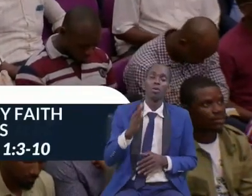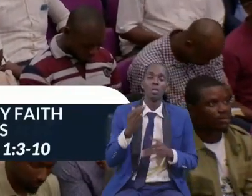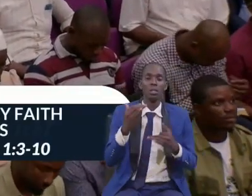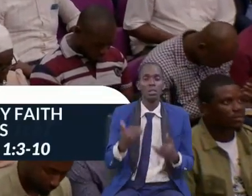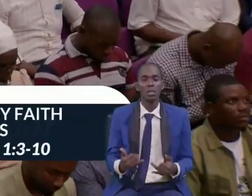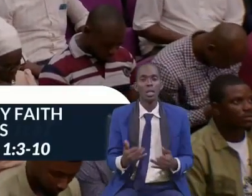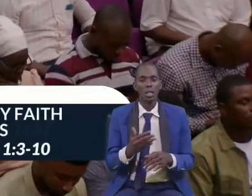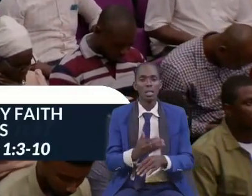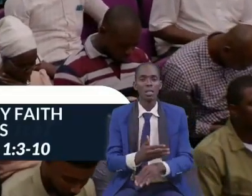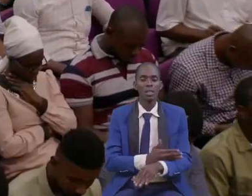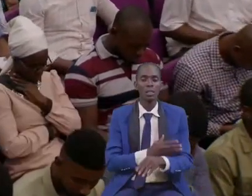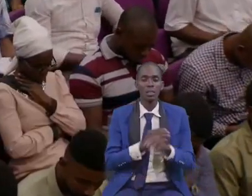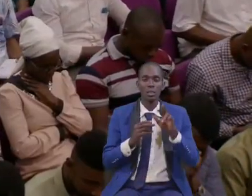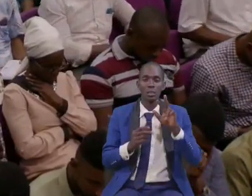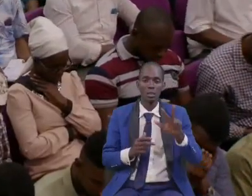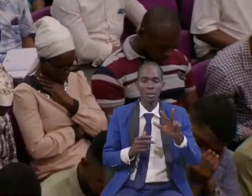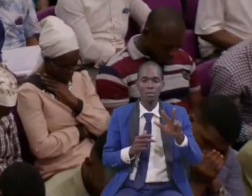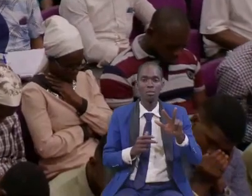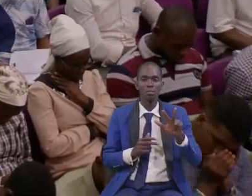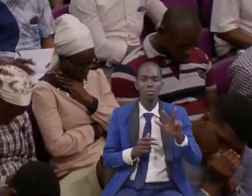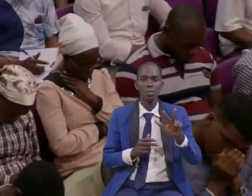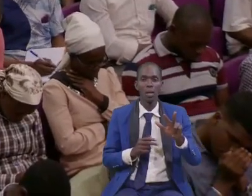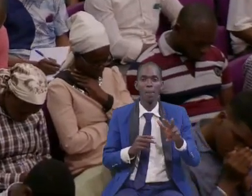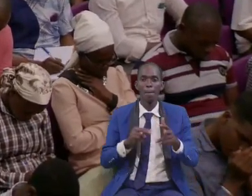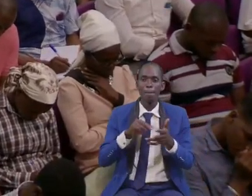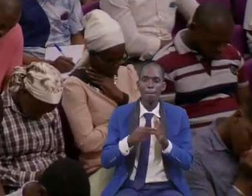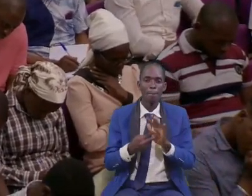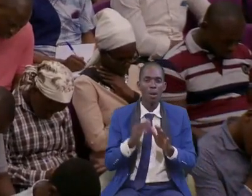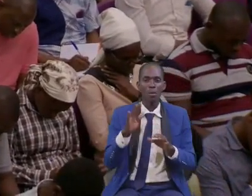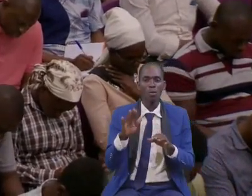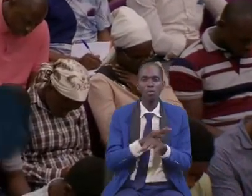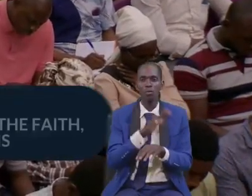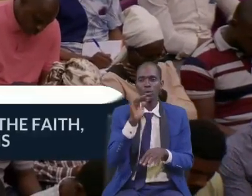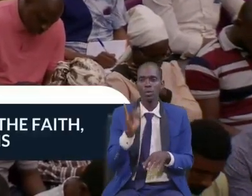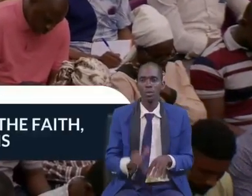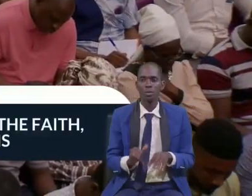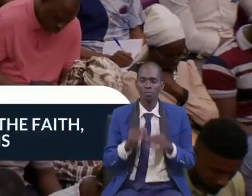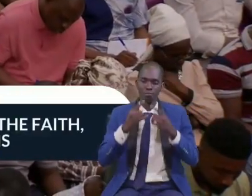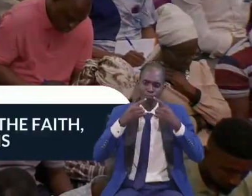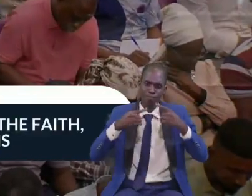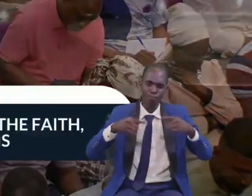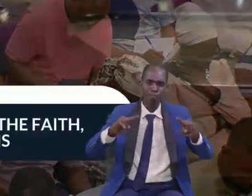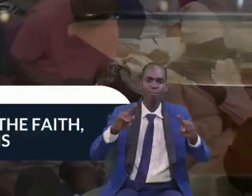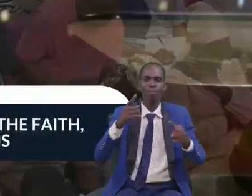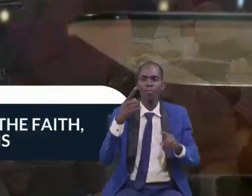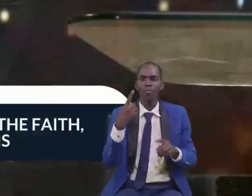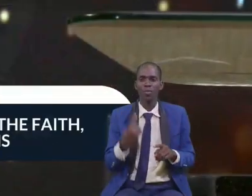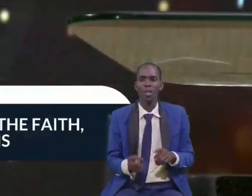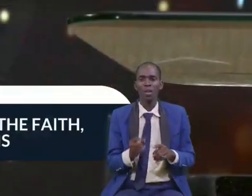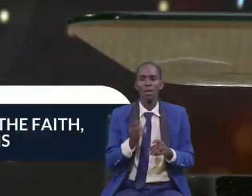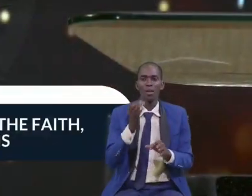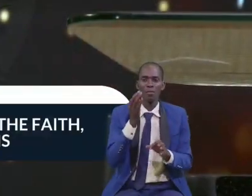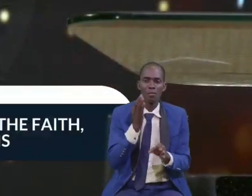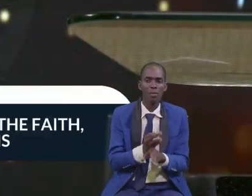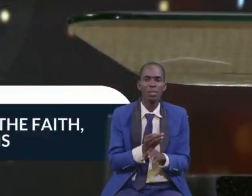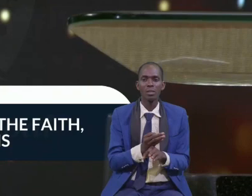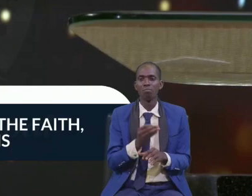here. Number three, purposefully proclaiming the faith,